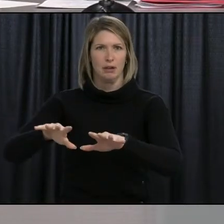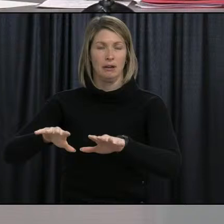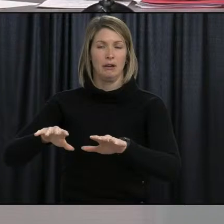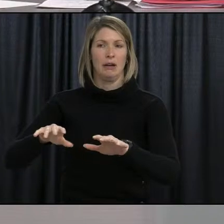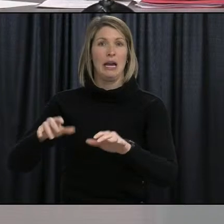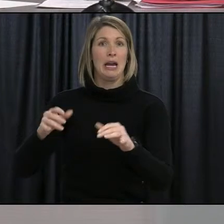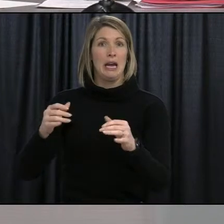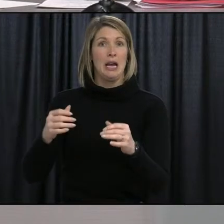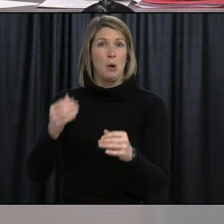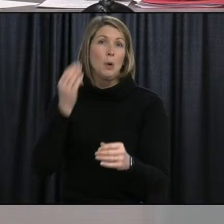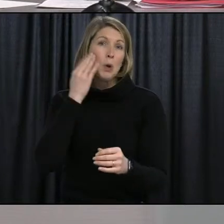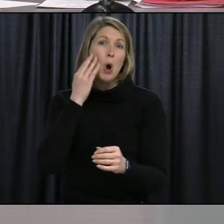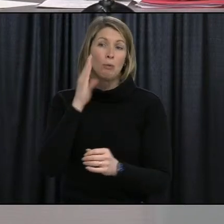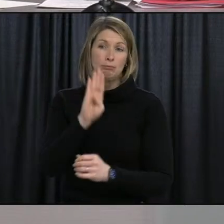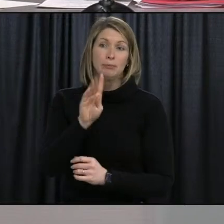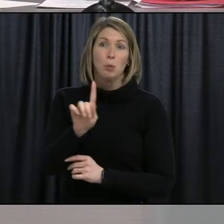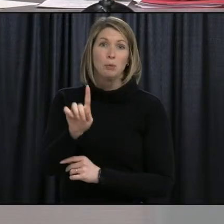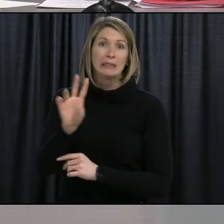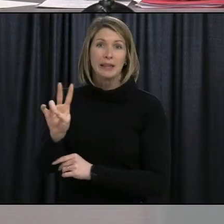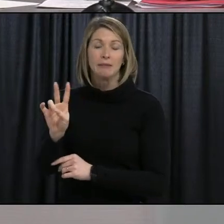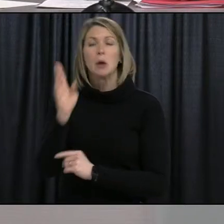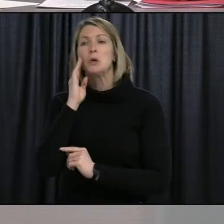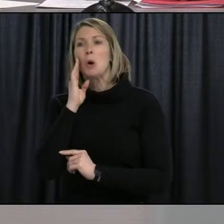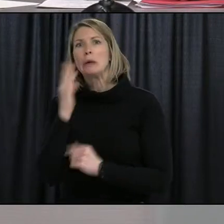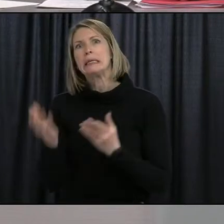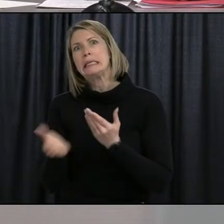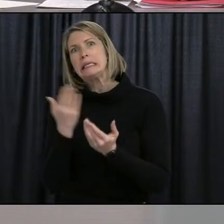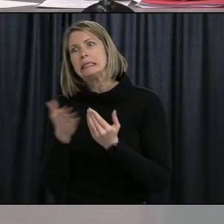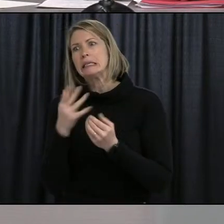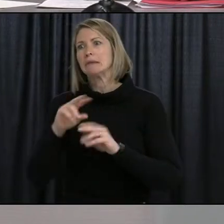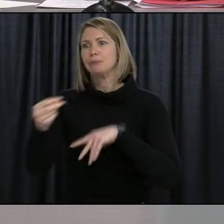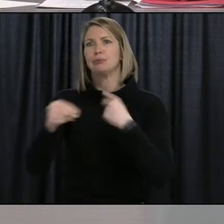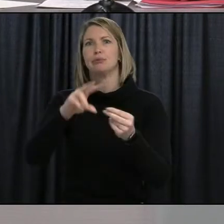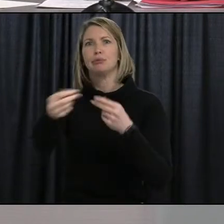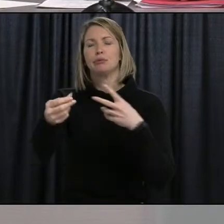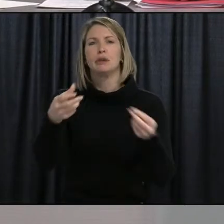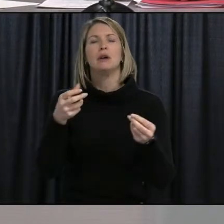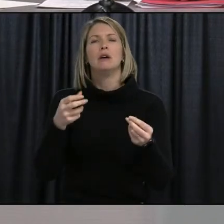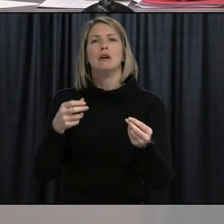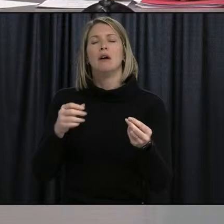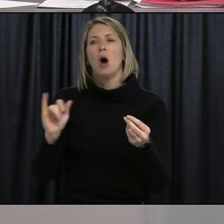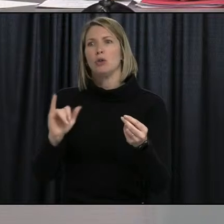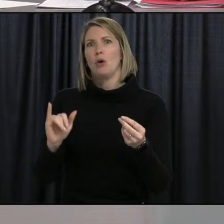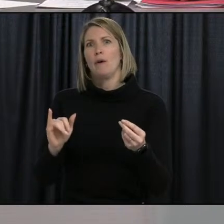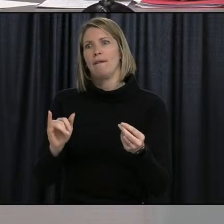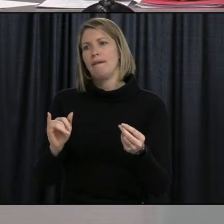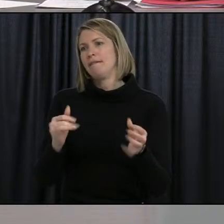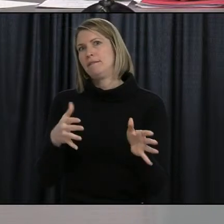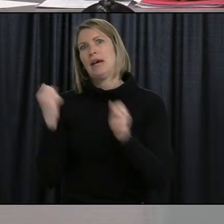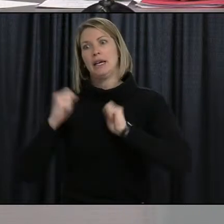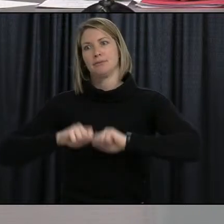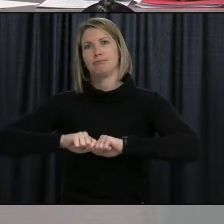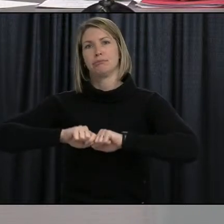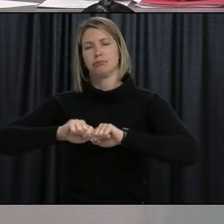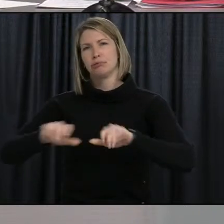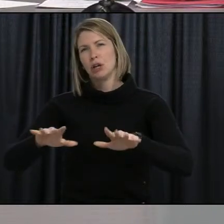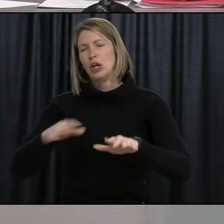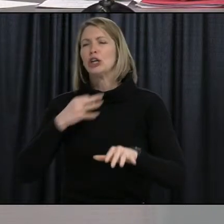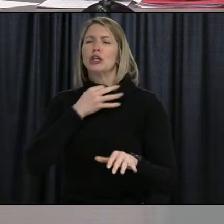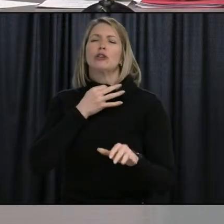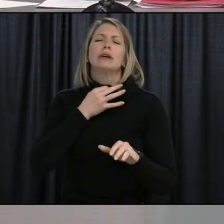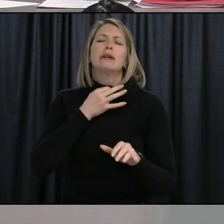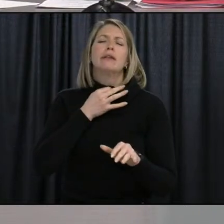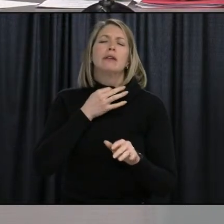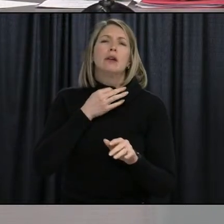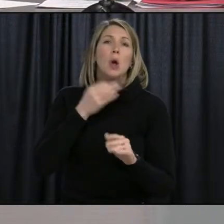infectious, but is there any evidence that it's actually more dangerous? Seems to be a little bit of confusion about whether or